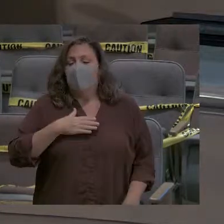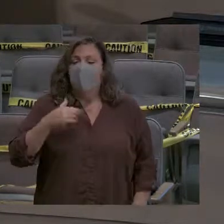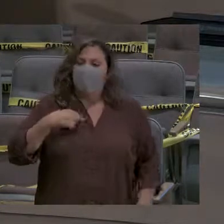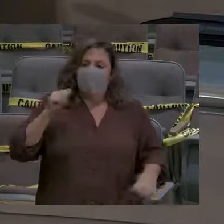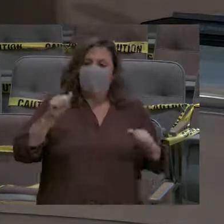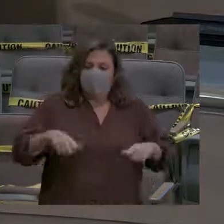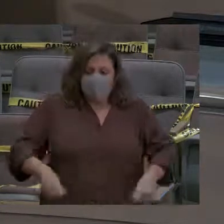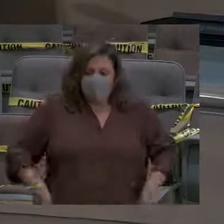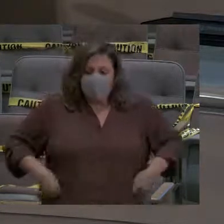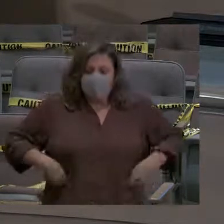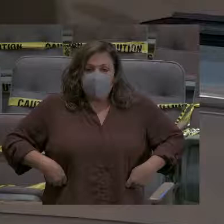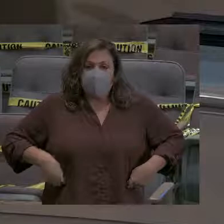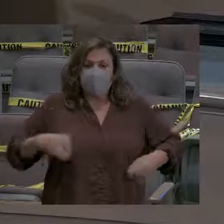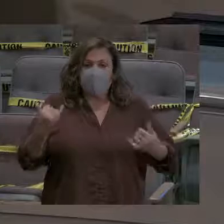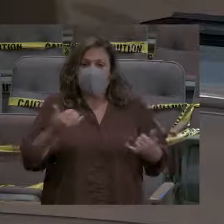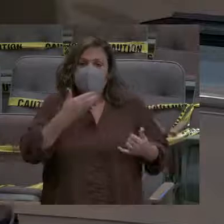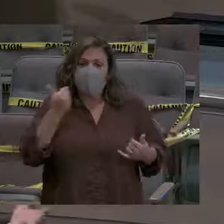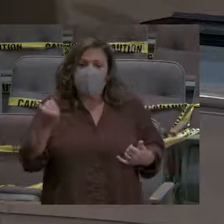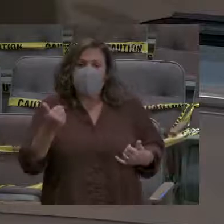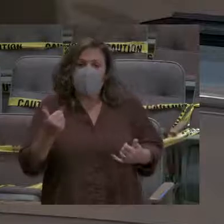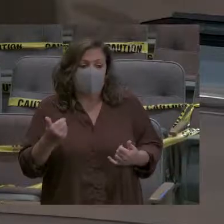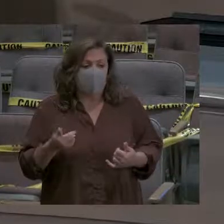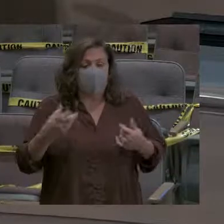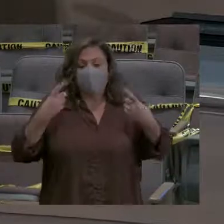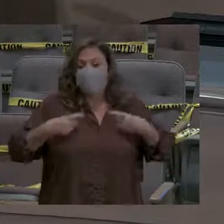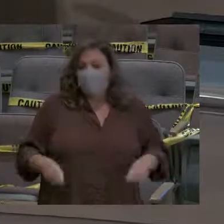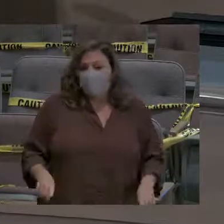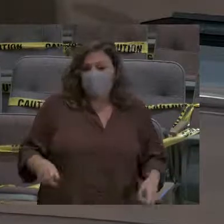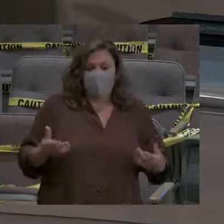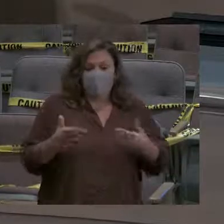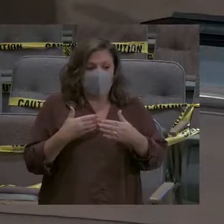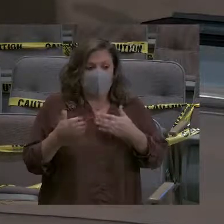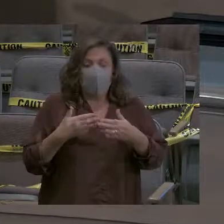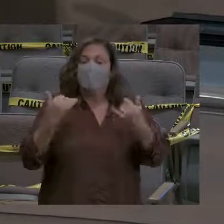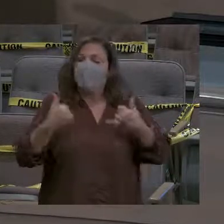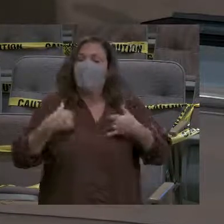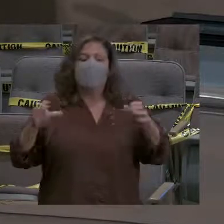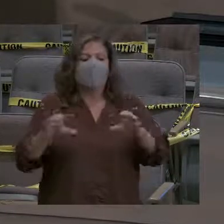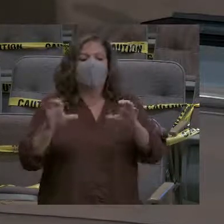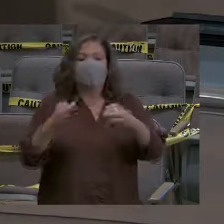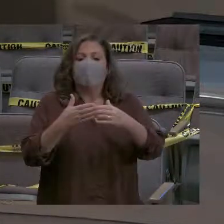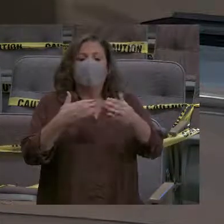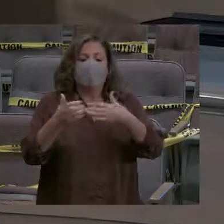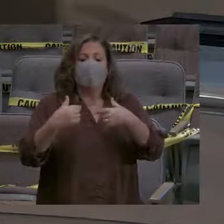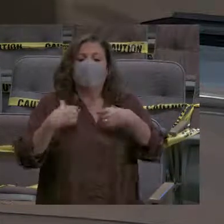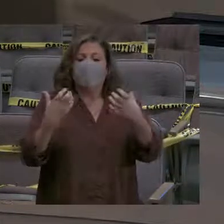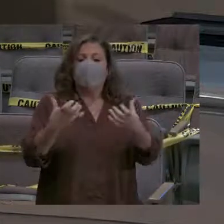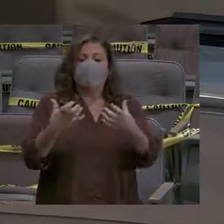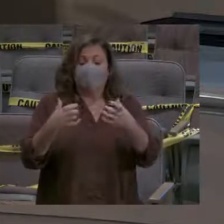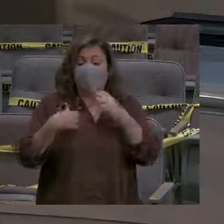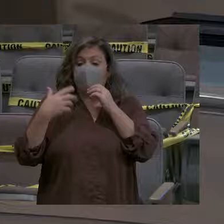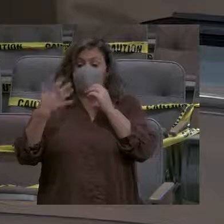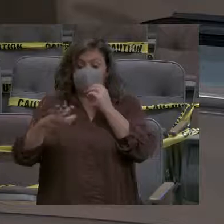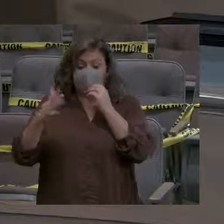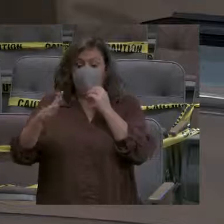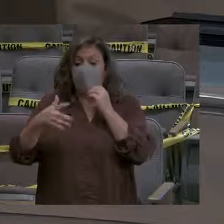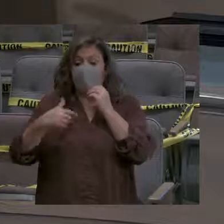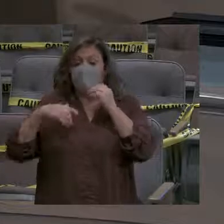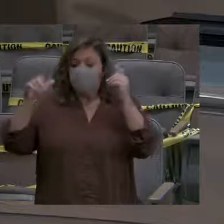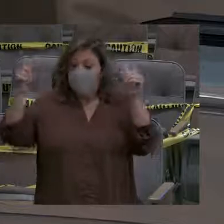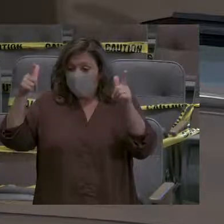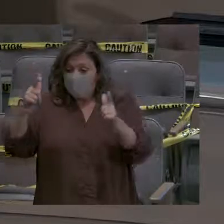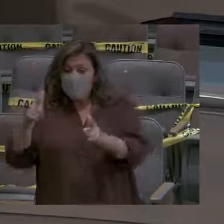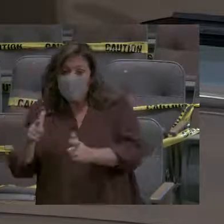I can fit into, that pair of pants or that dress. And now I can do whatever I want to now that I got into my dress or I got